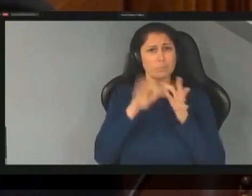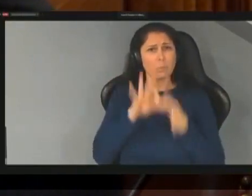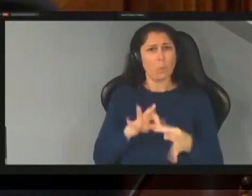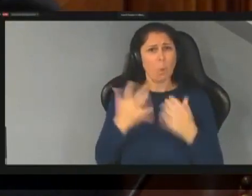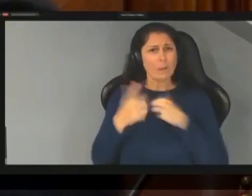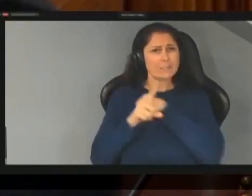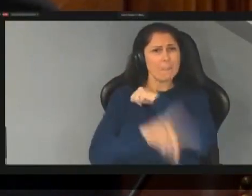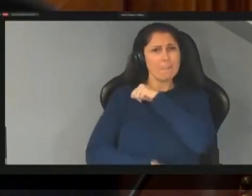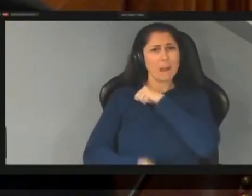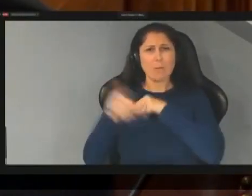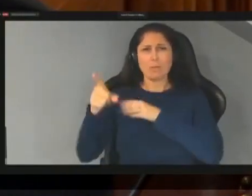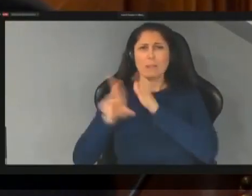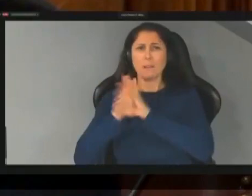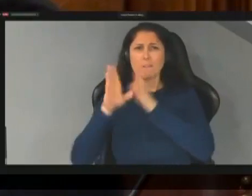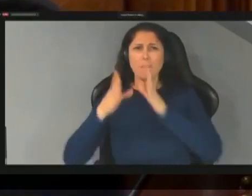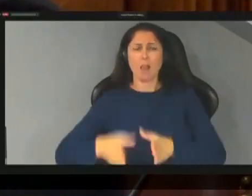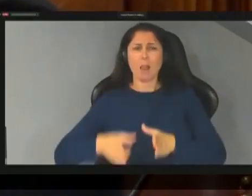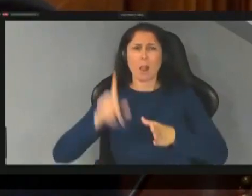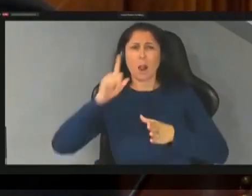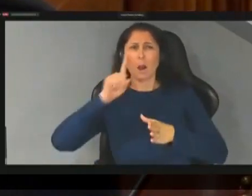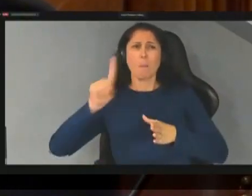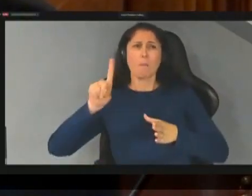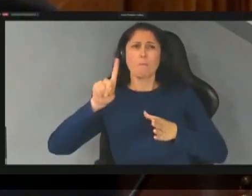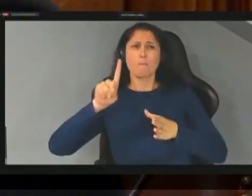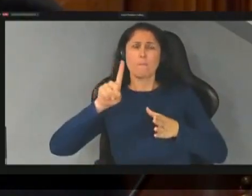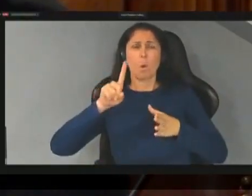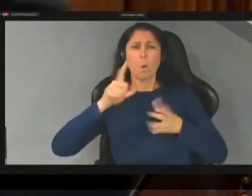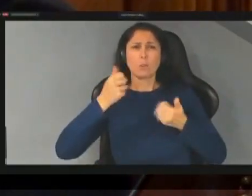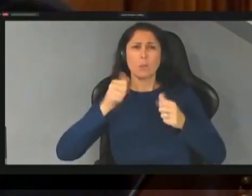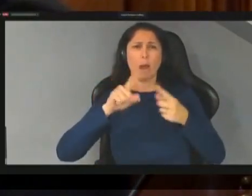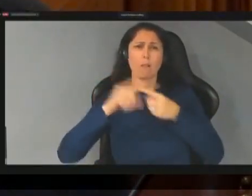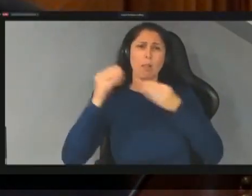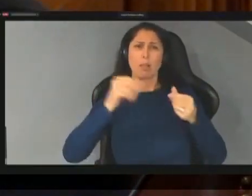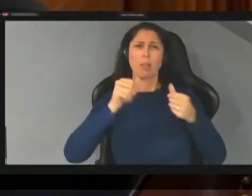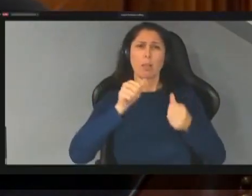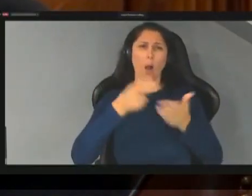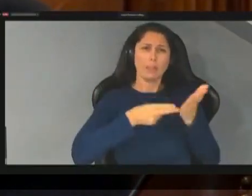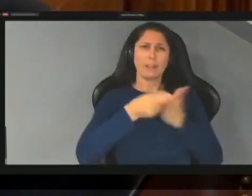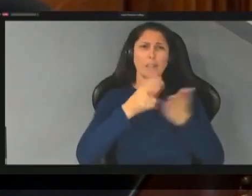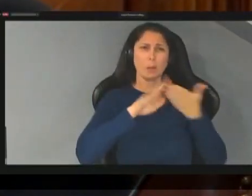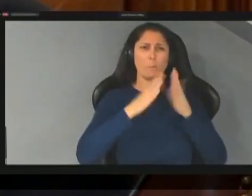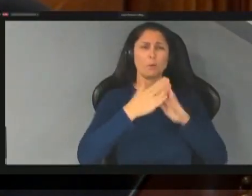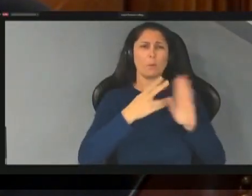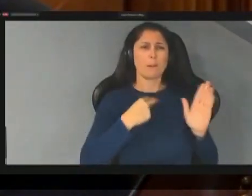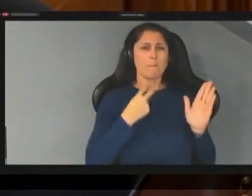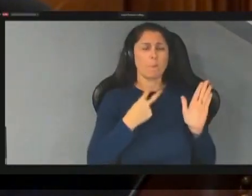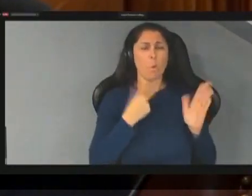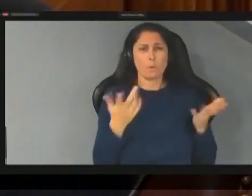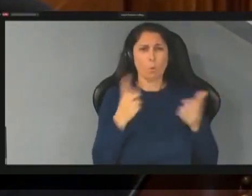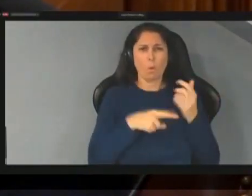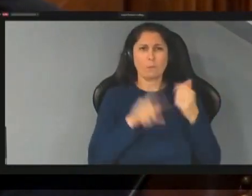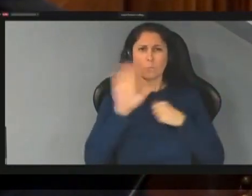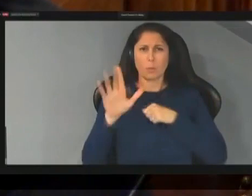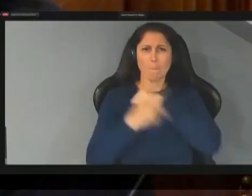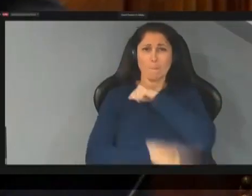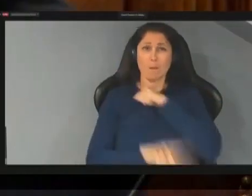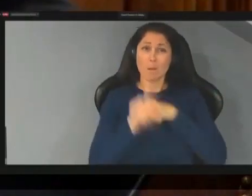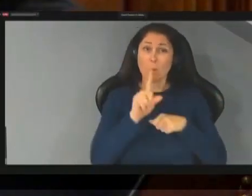pay for meddling in authentic community voice. And so those are a few other things that I think are worth